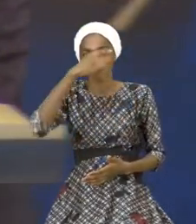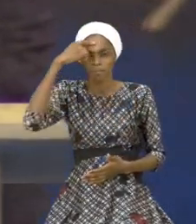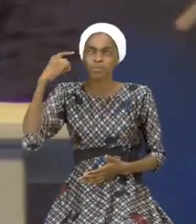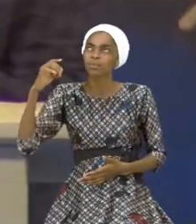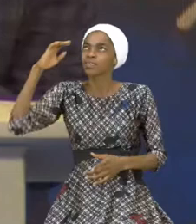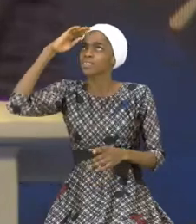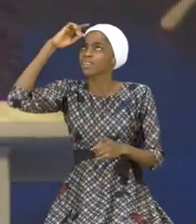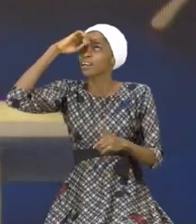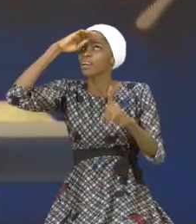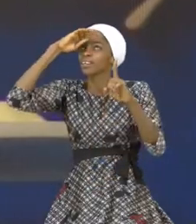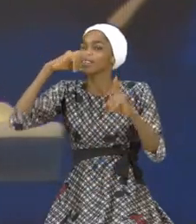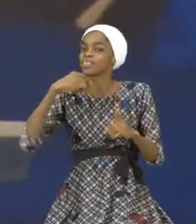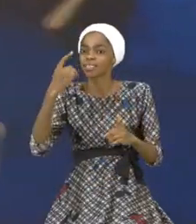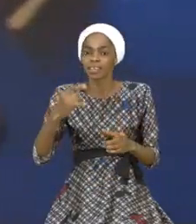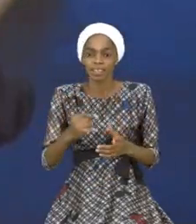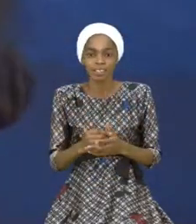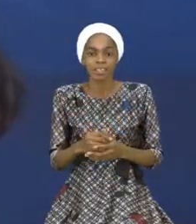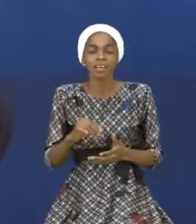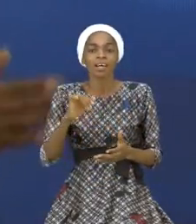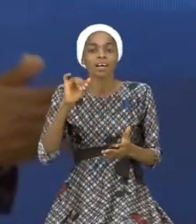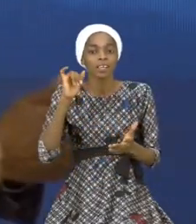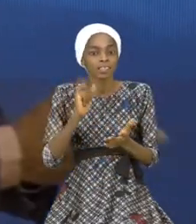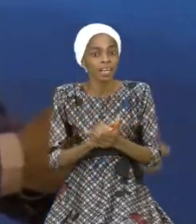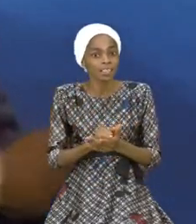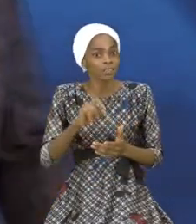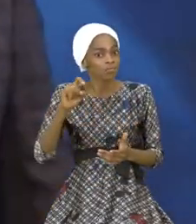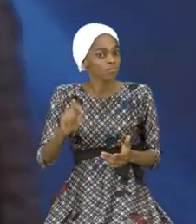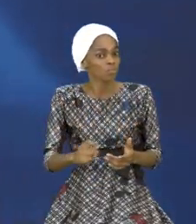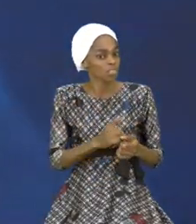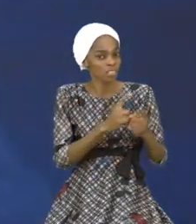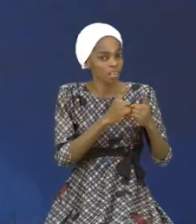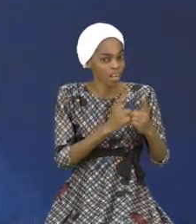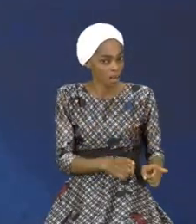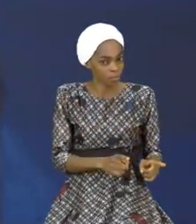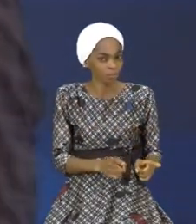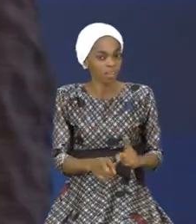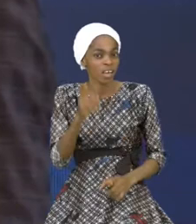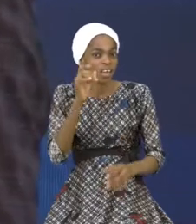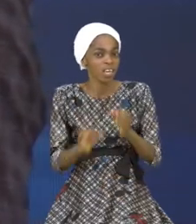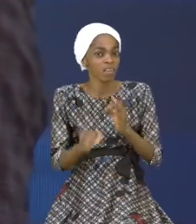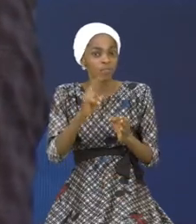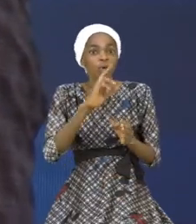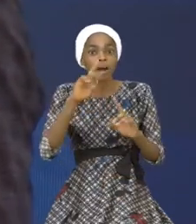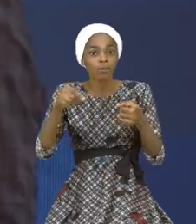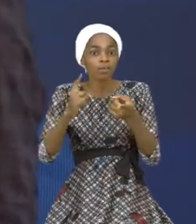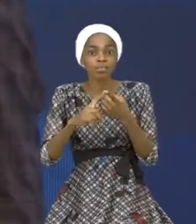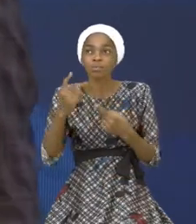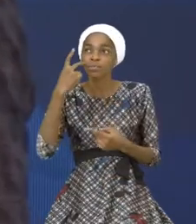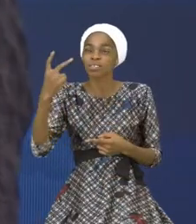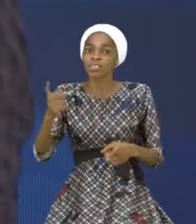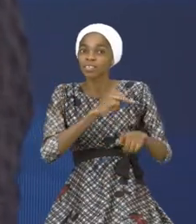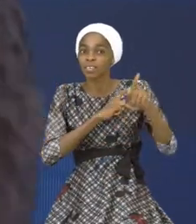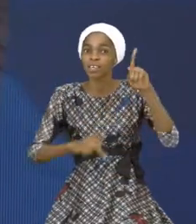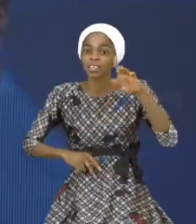says that must happen. If you are going to see the